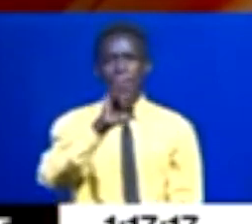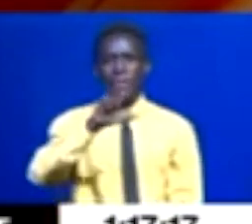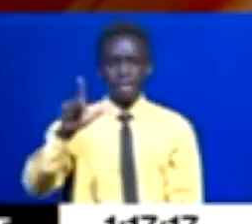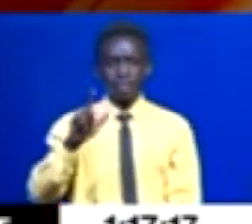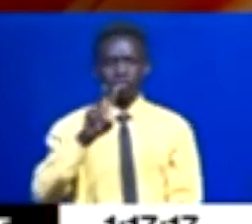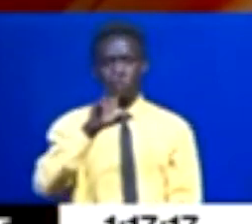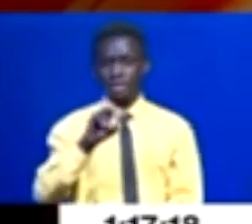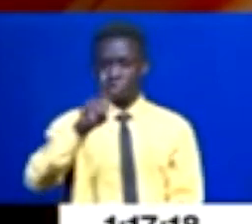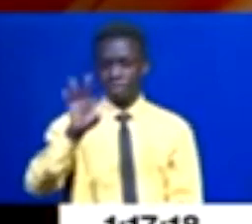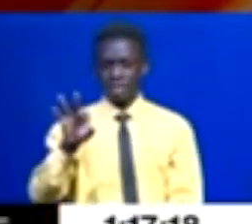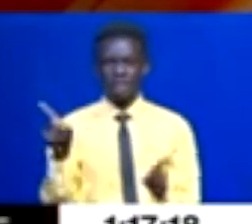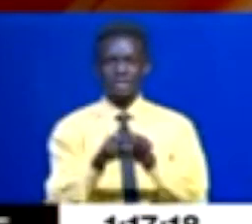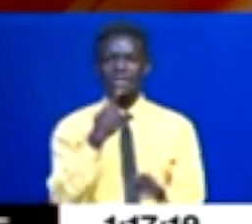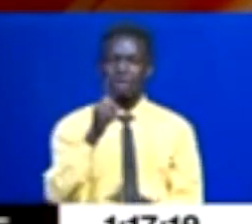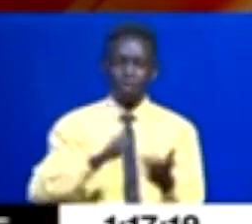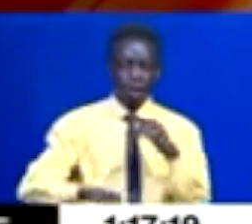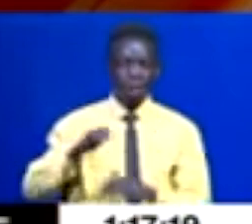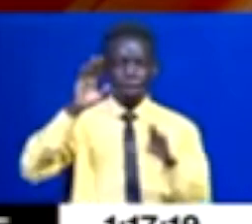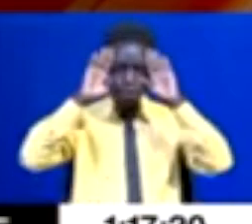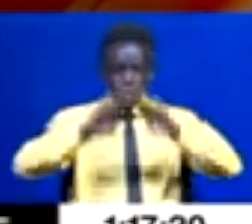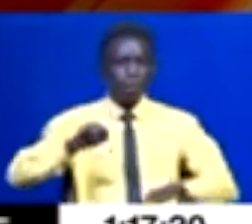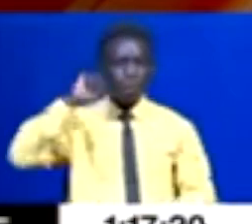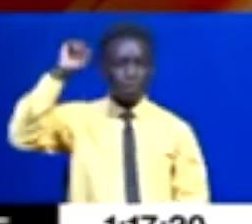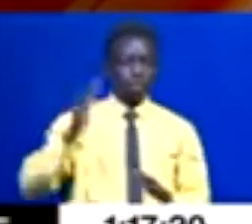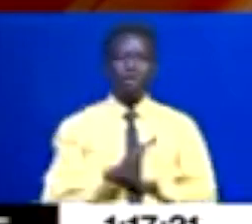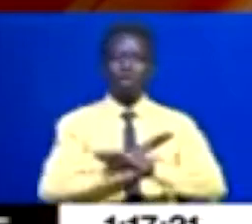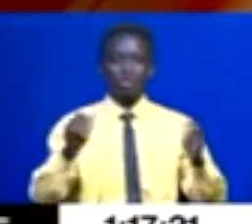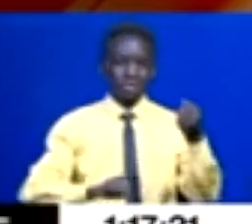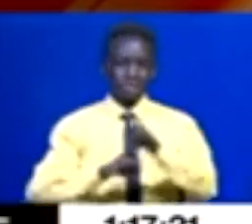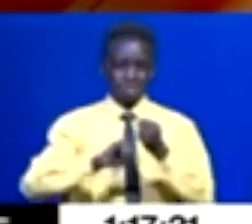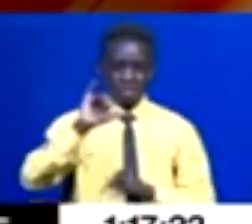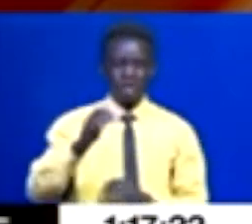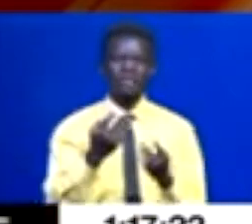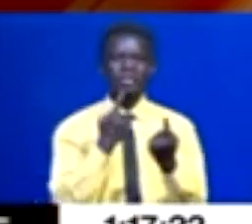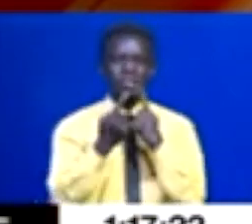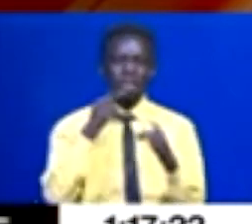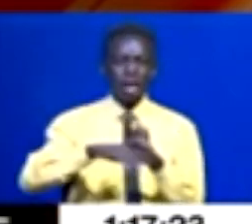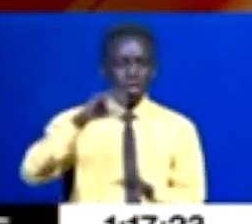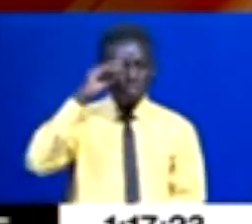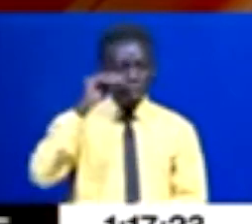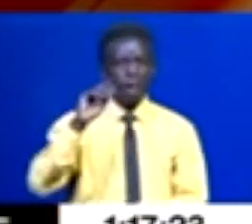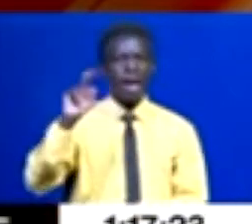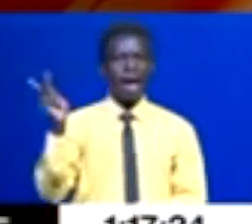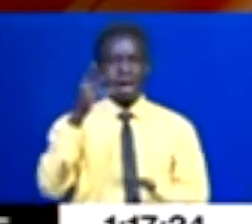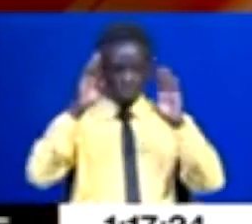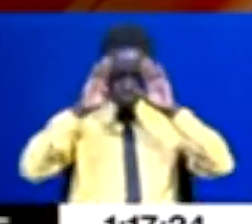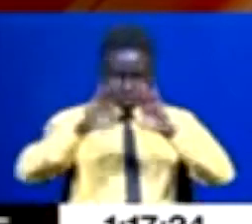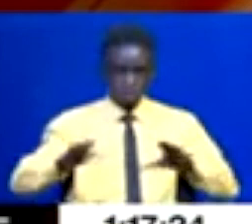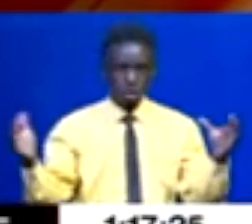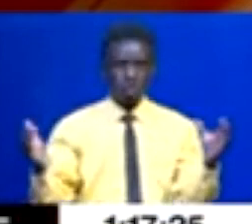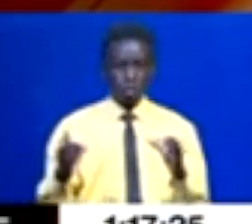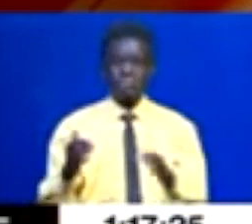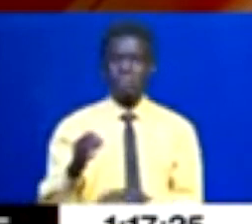Muslim politicians not to be forced to support it. Speaking in Mombasa, Kenya Muslim National Advisory Council Chair Sheikh Juma